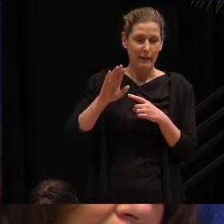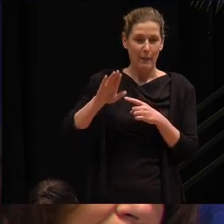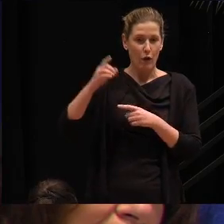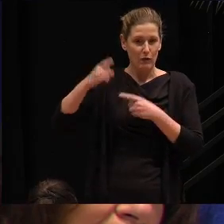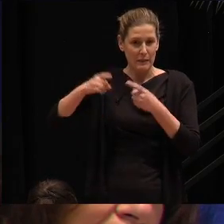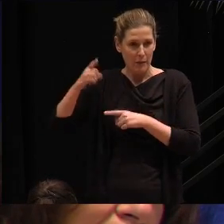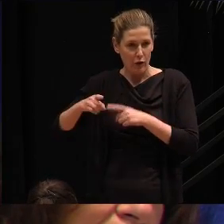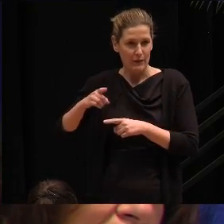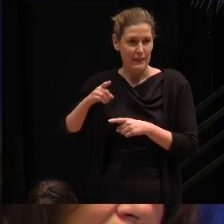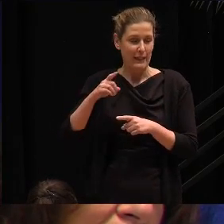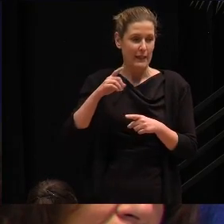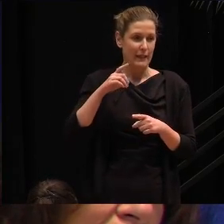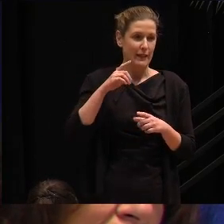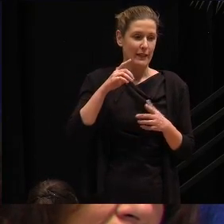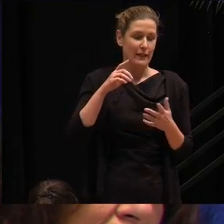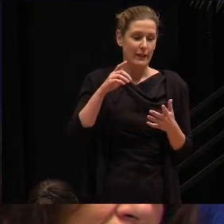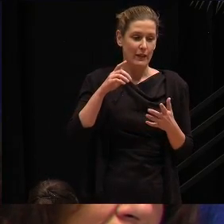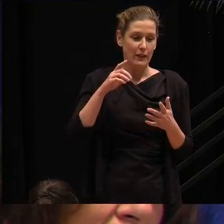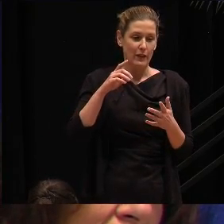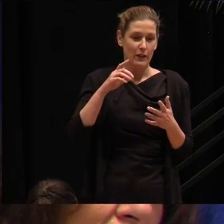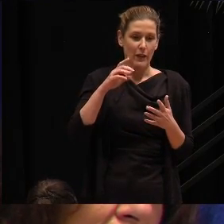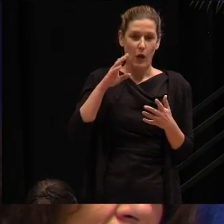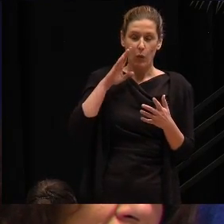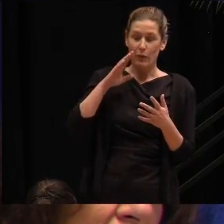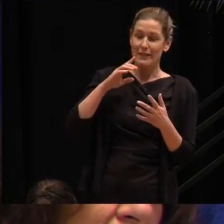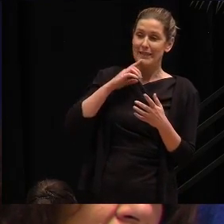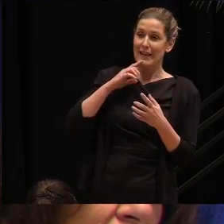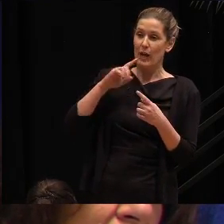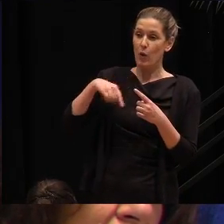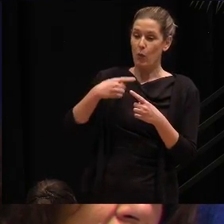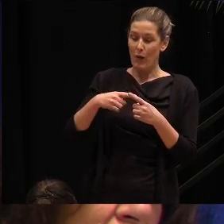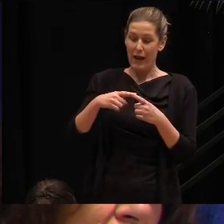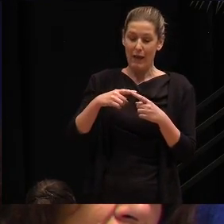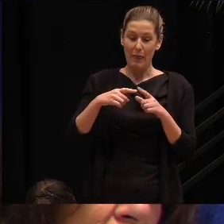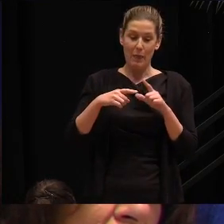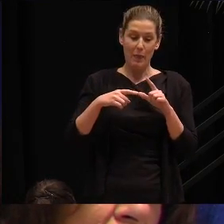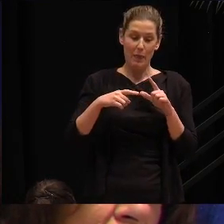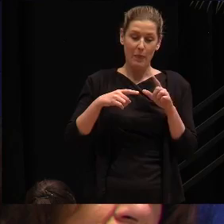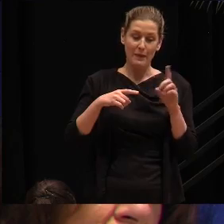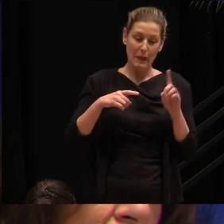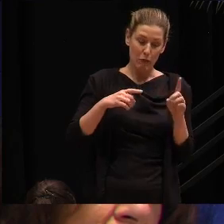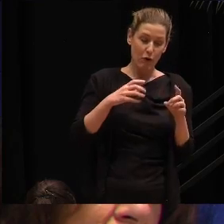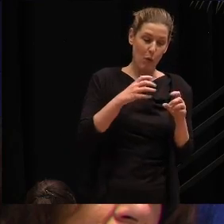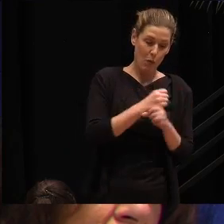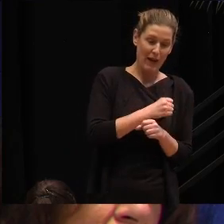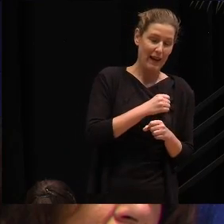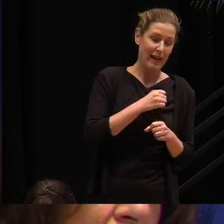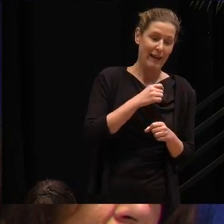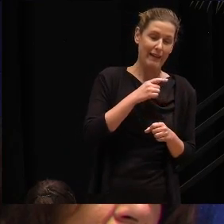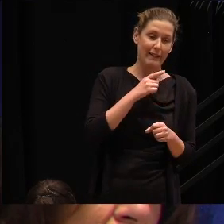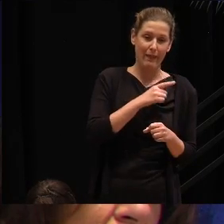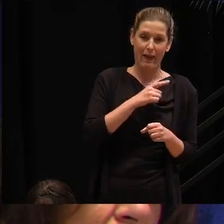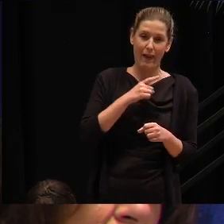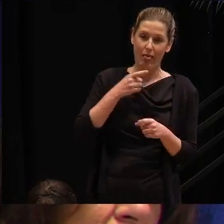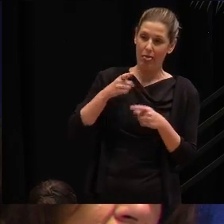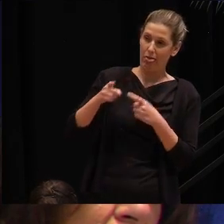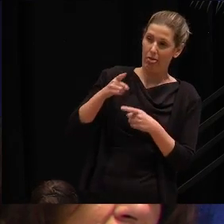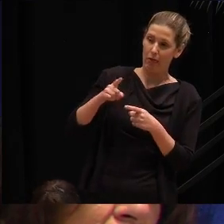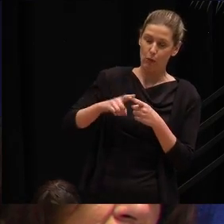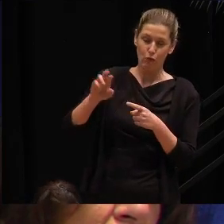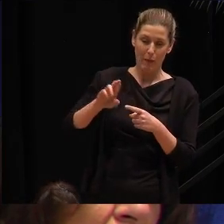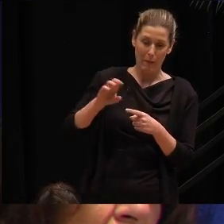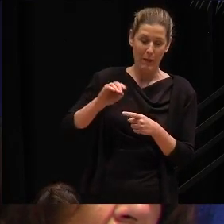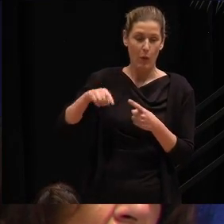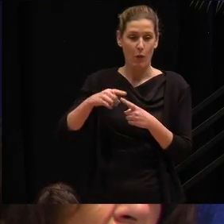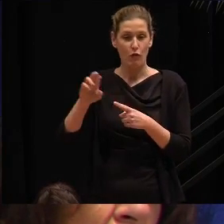where they're kicking the left's butts when they win, and the left is kicking their butts when they lose. This is the natural